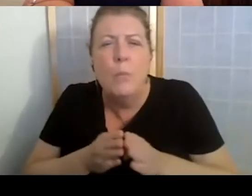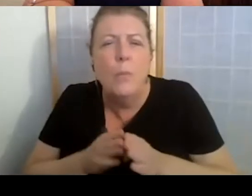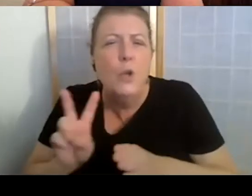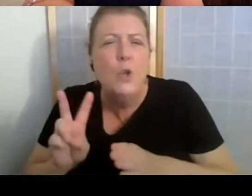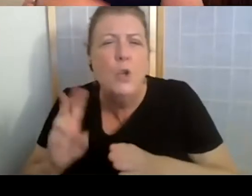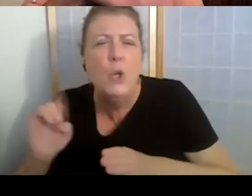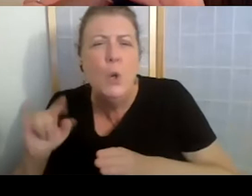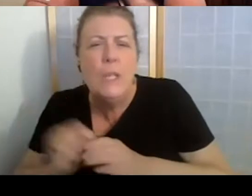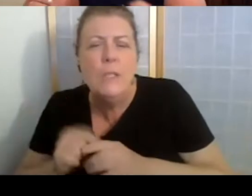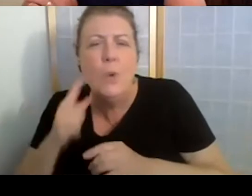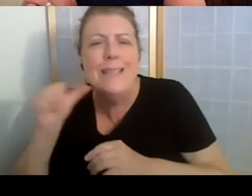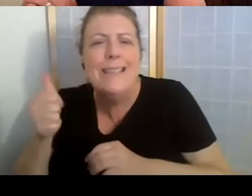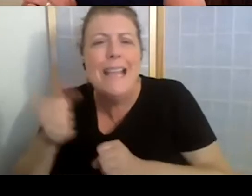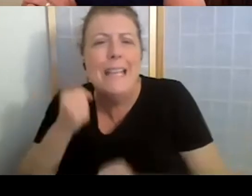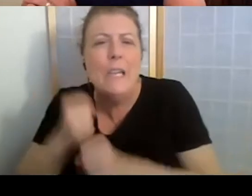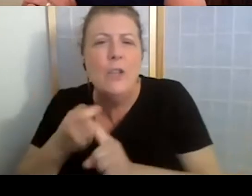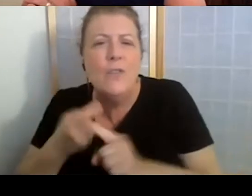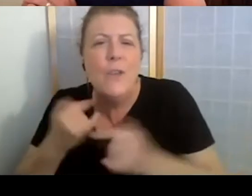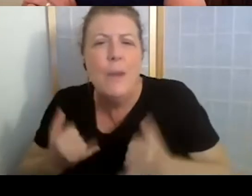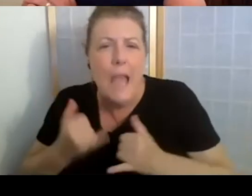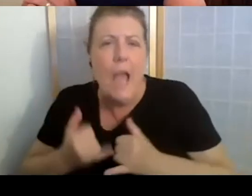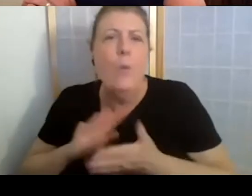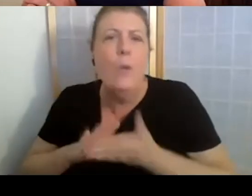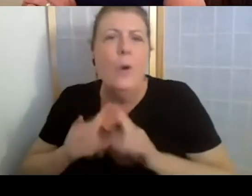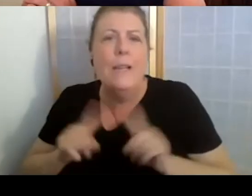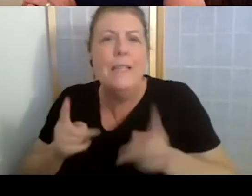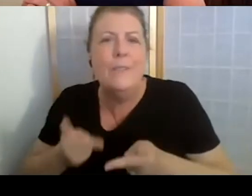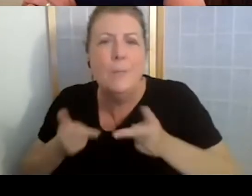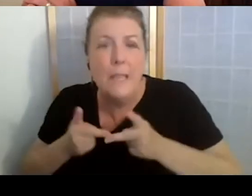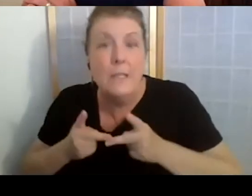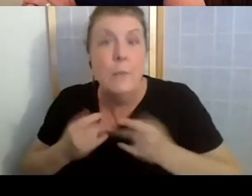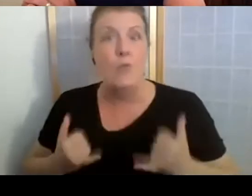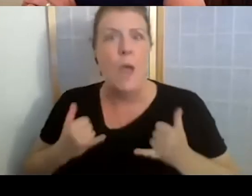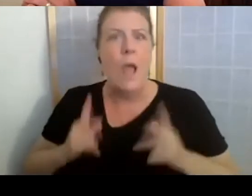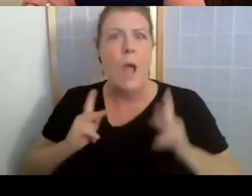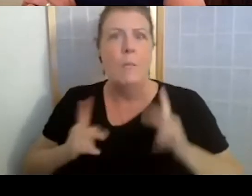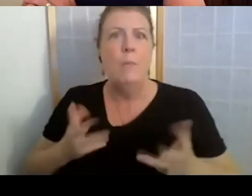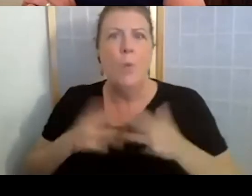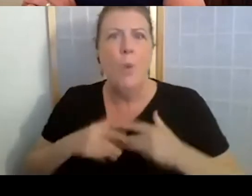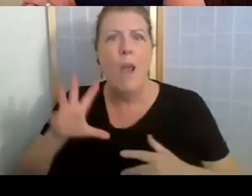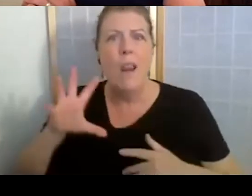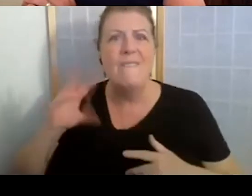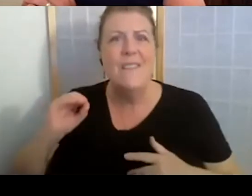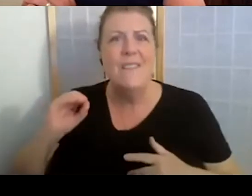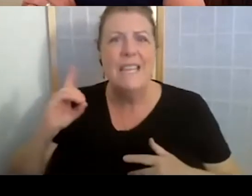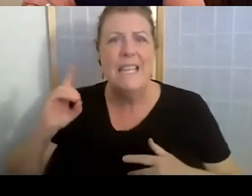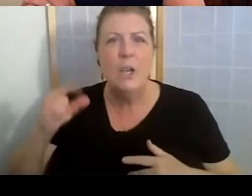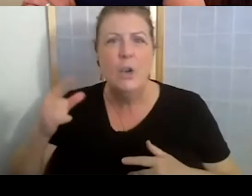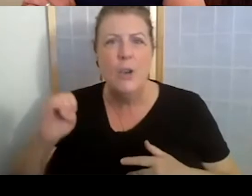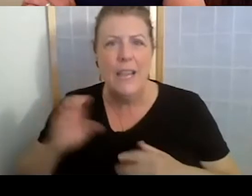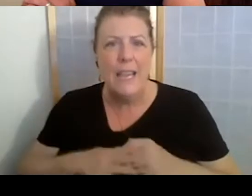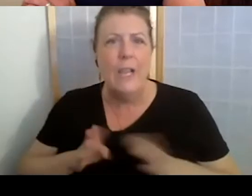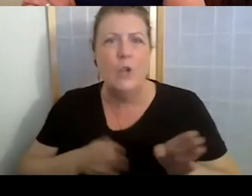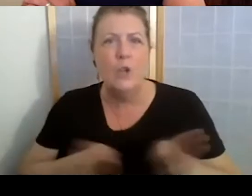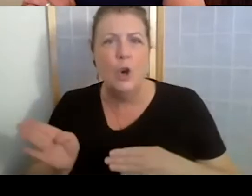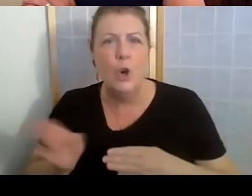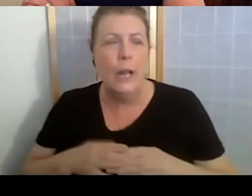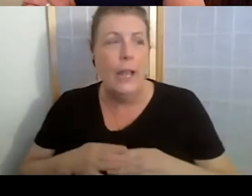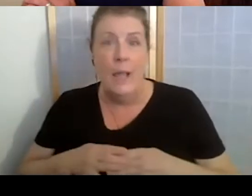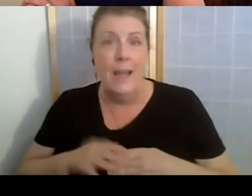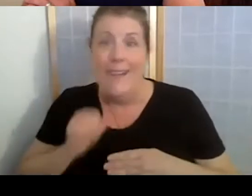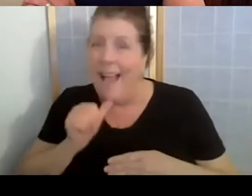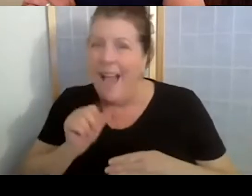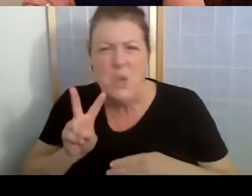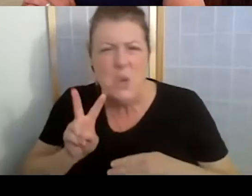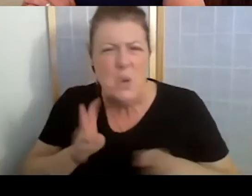we're in a different place. But in the moment, people feel like we need 50-degree turn, not a 2-degree turn. And you say, well, if I turn 50 degrees, the